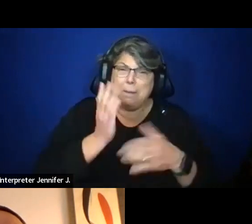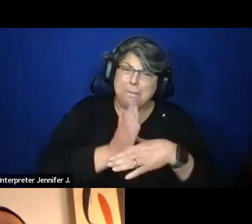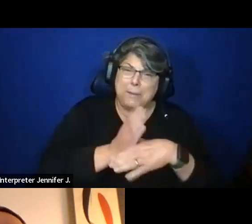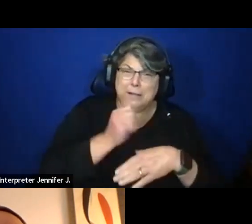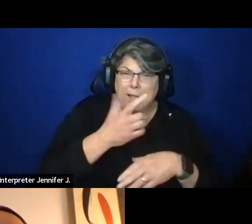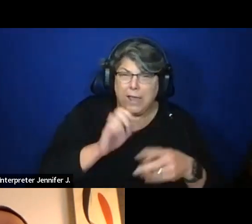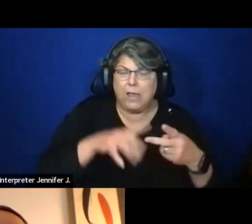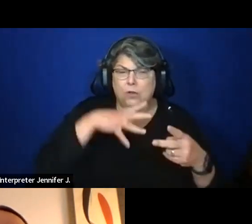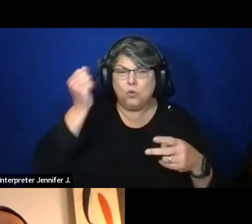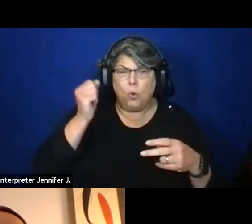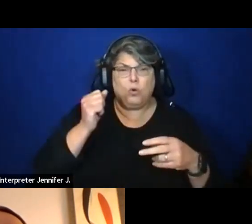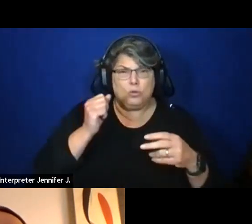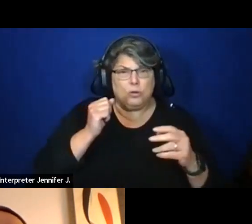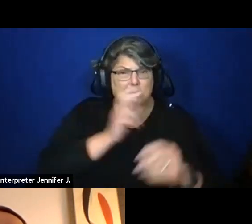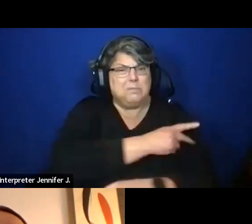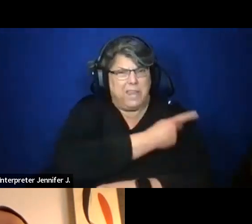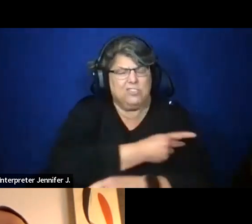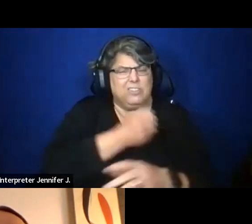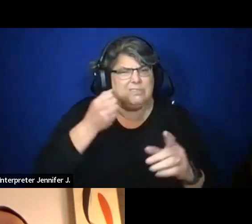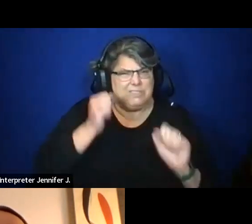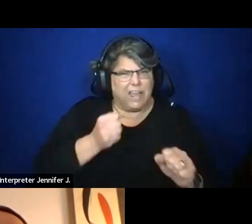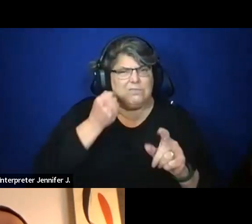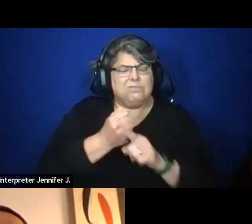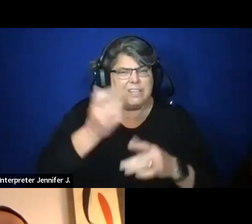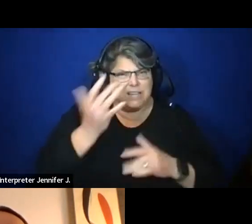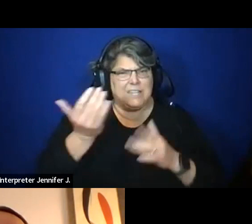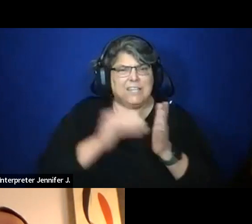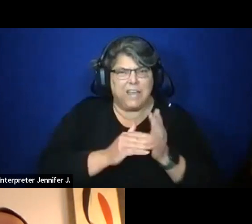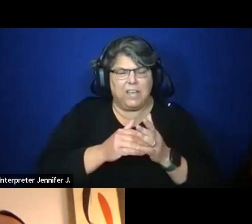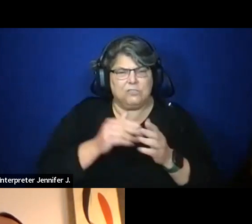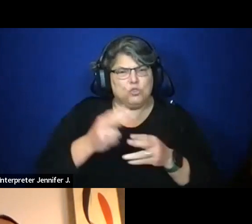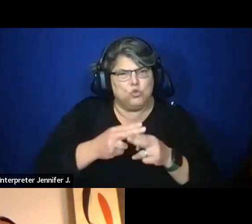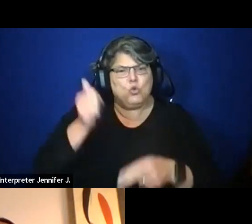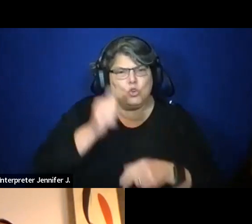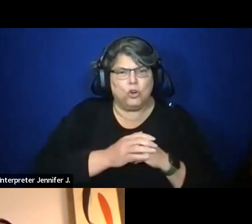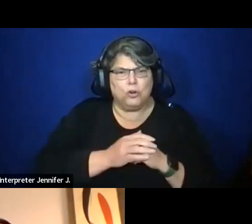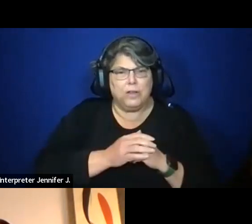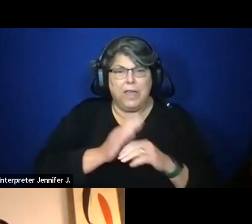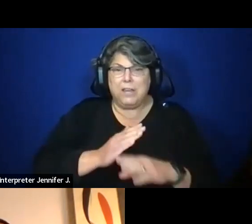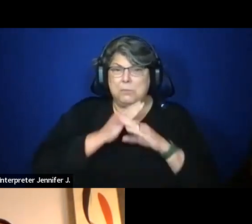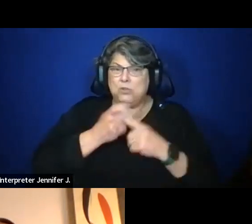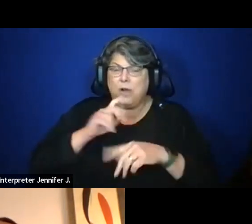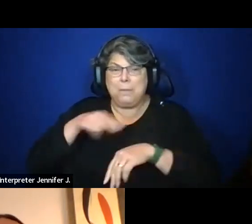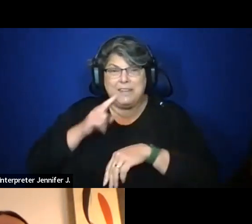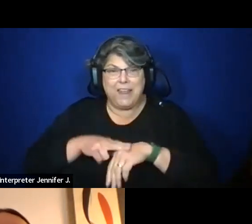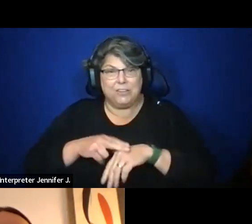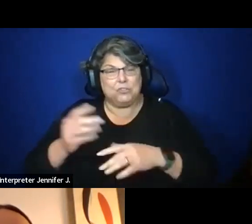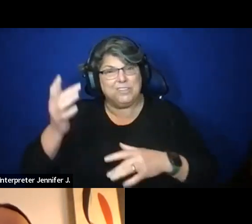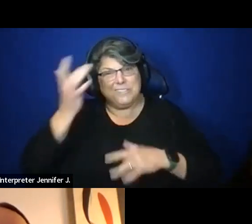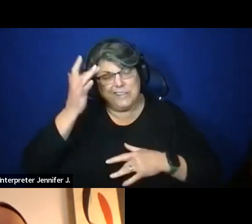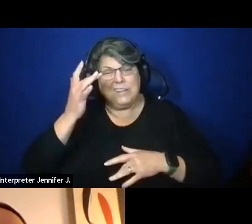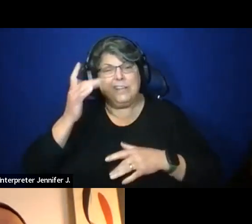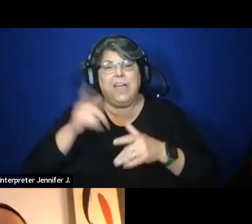sooner. And we also know that your immunity from natural infection is not as good as your immunity from